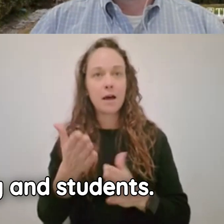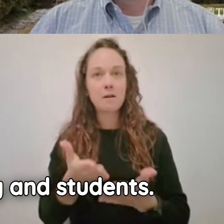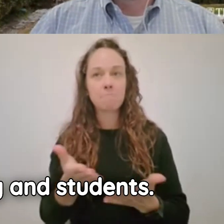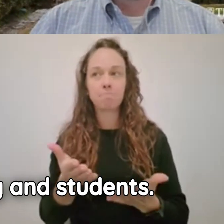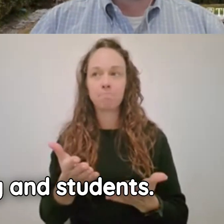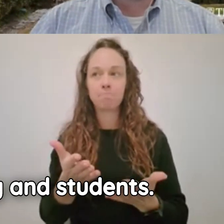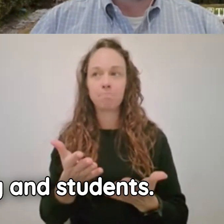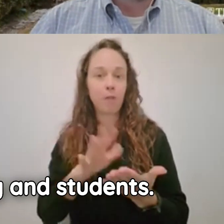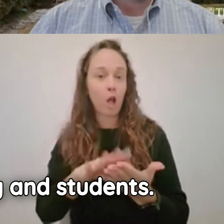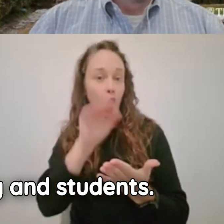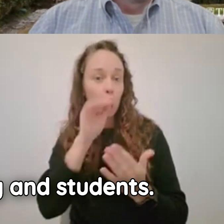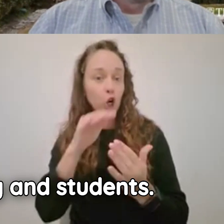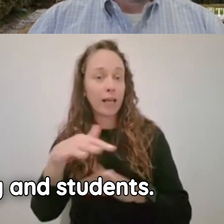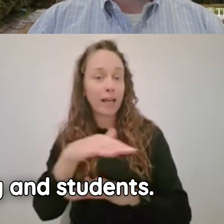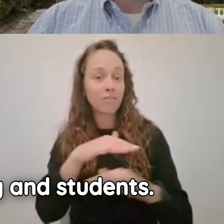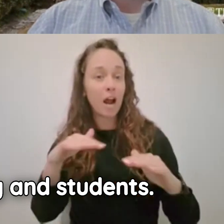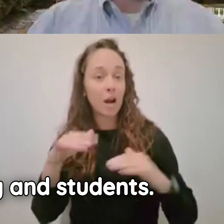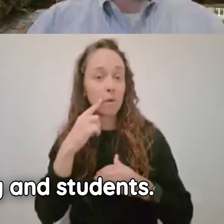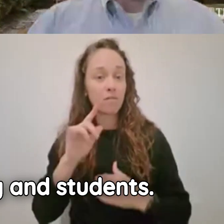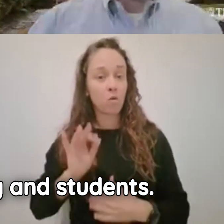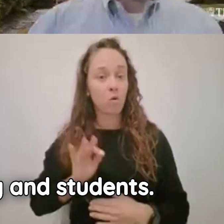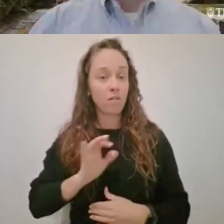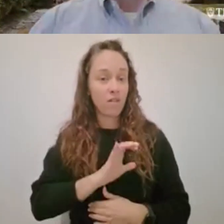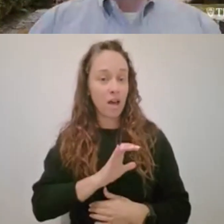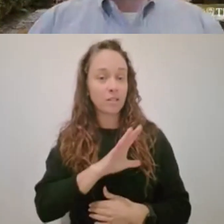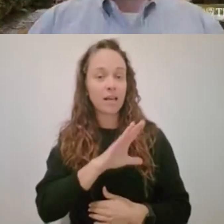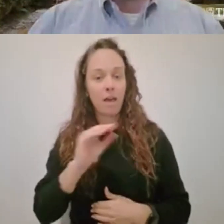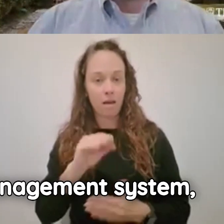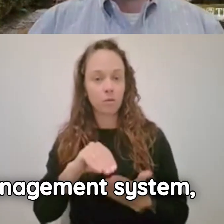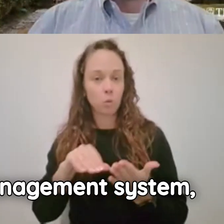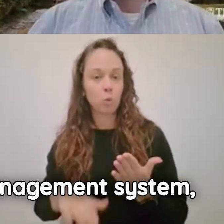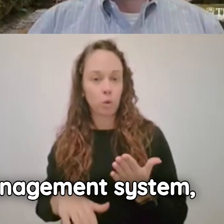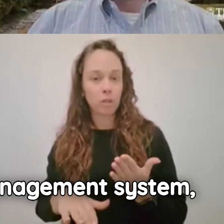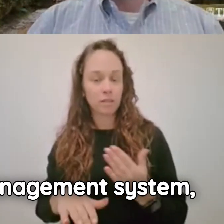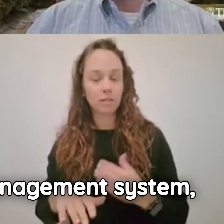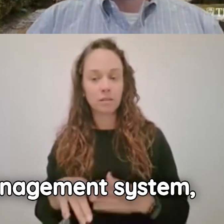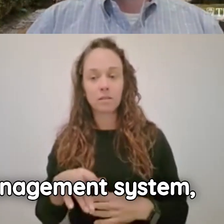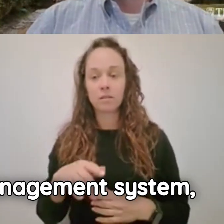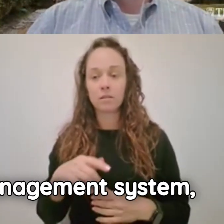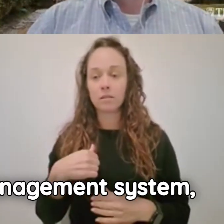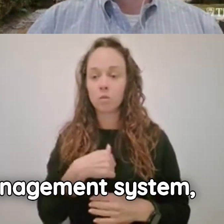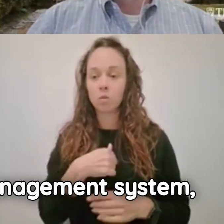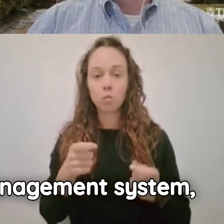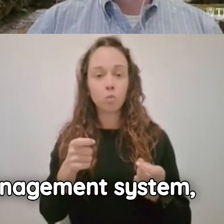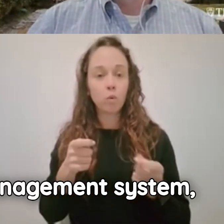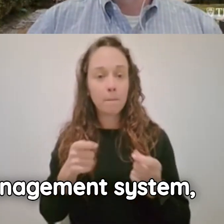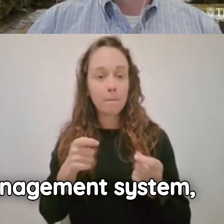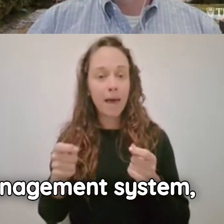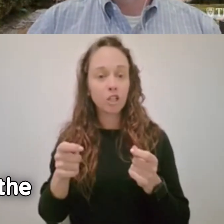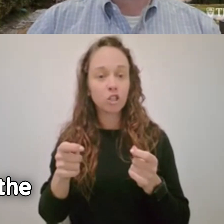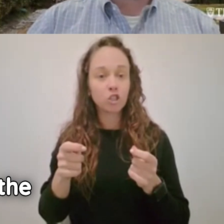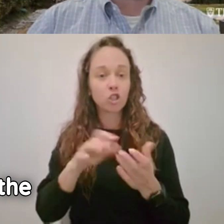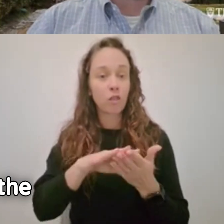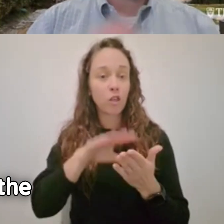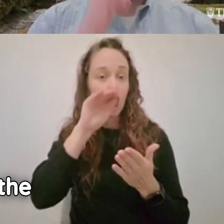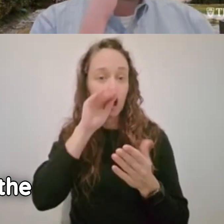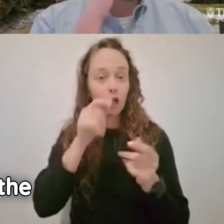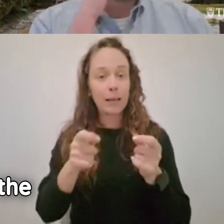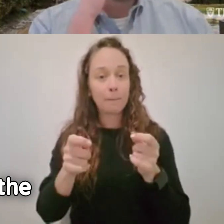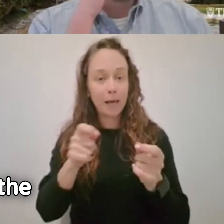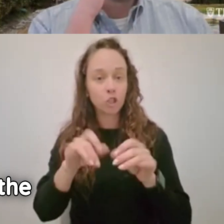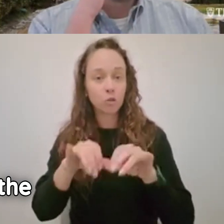learning environments for faculty and students. We manage our learning management system,